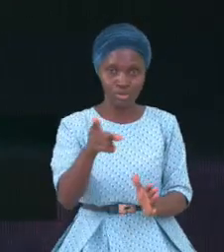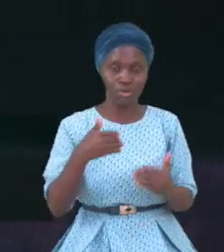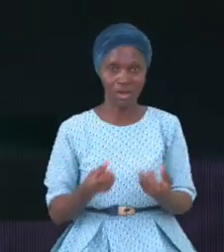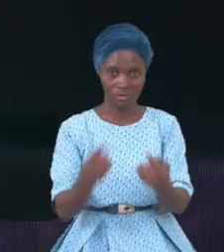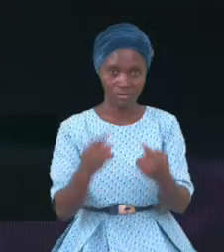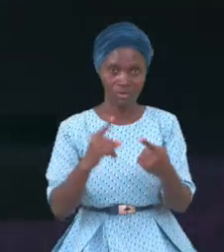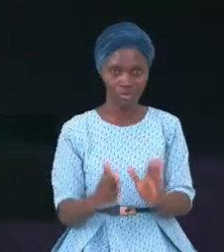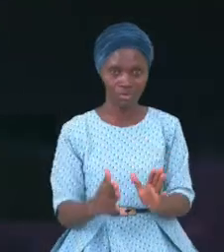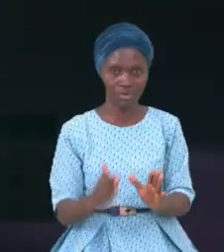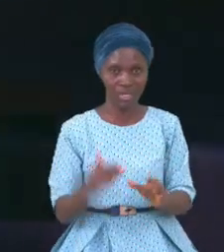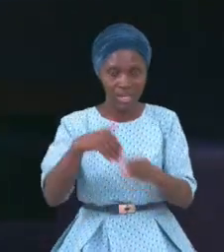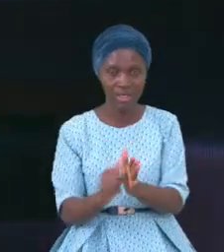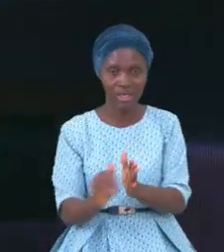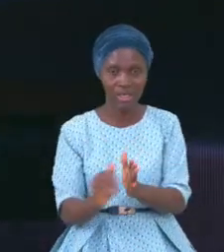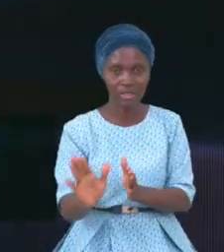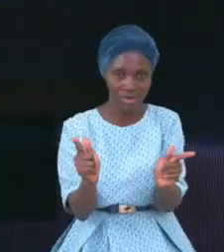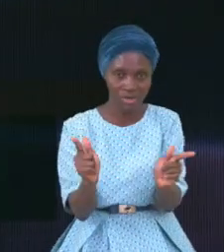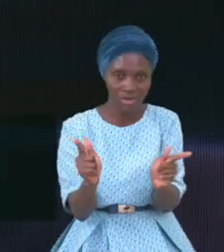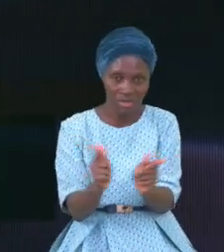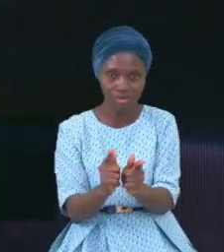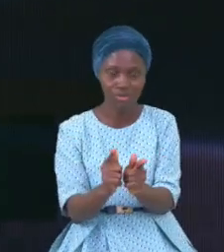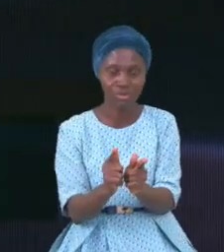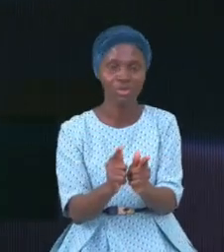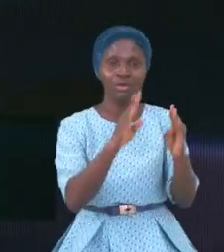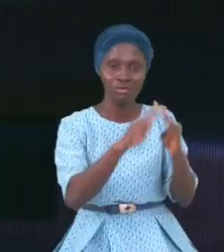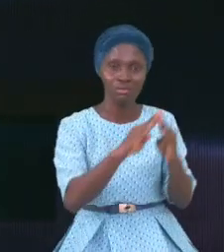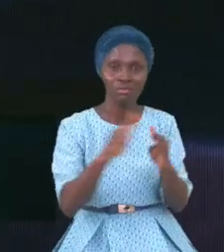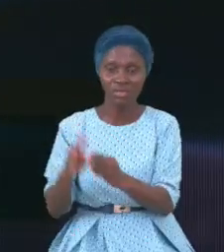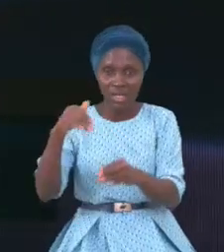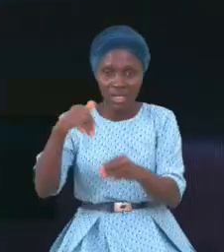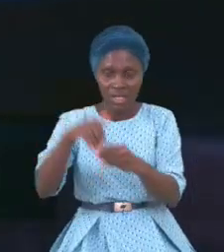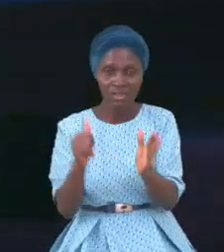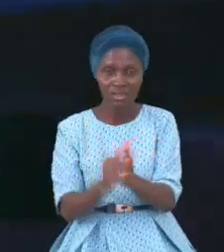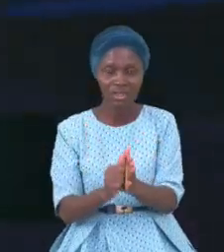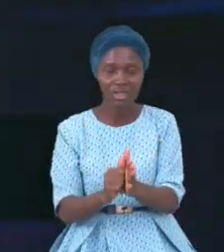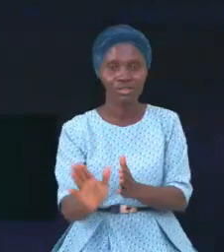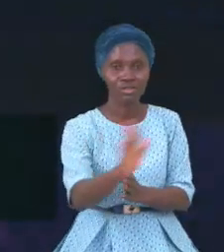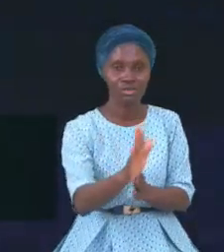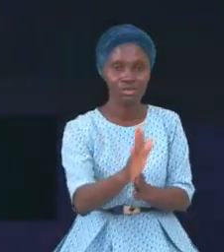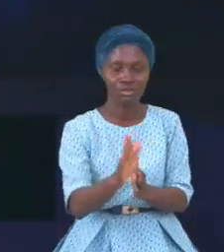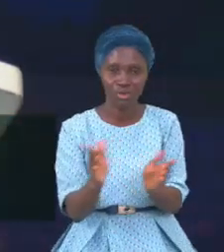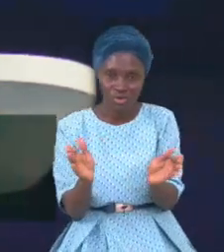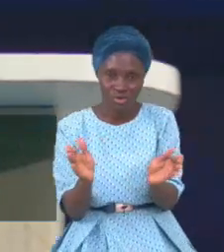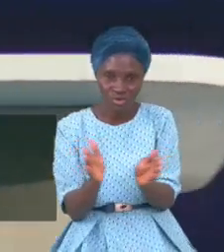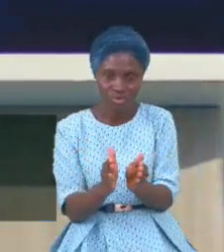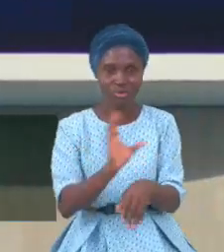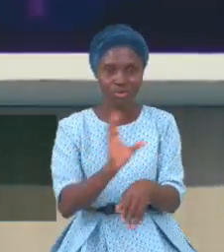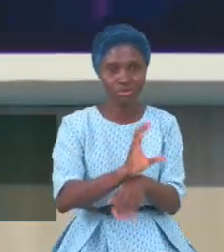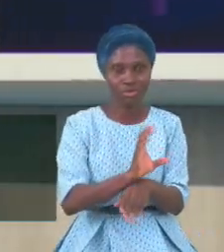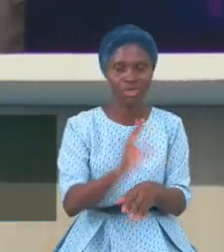Leadership in that moderate church assembly. leadership in that